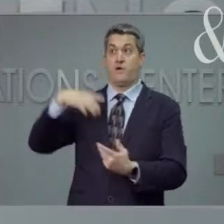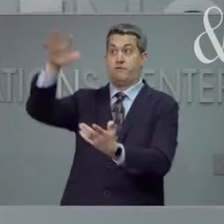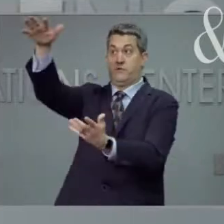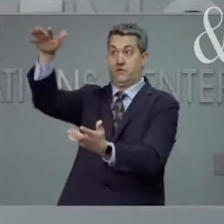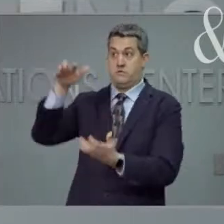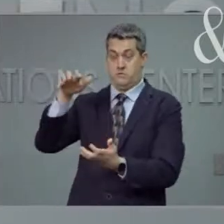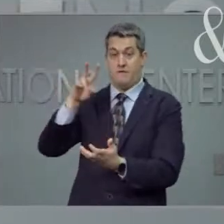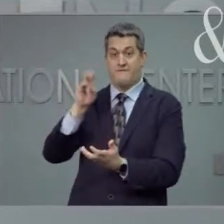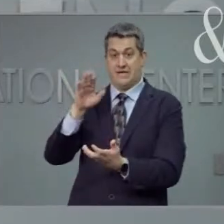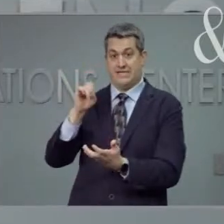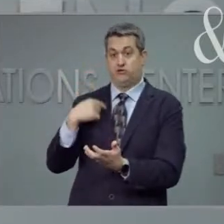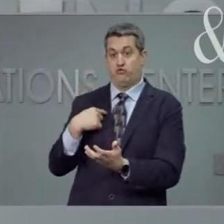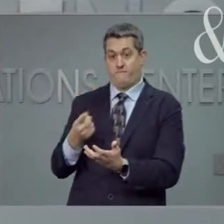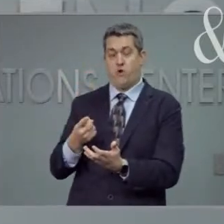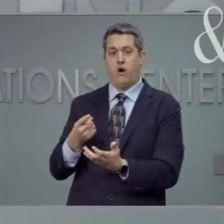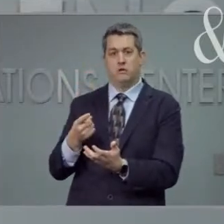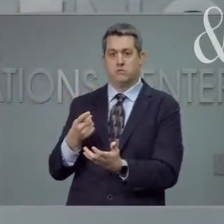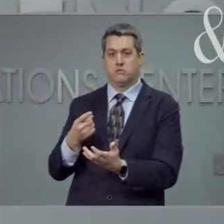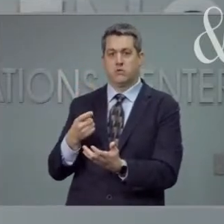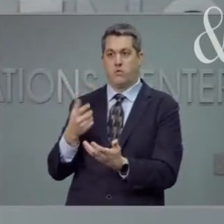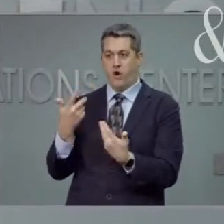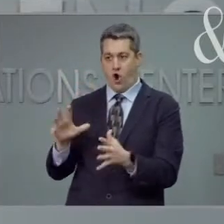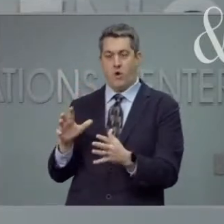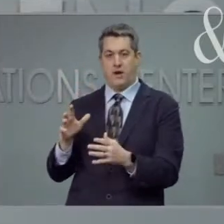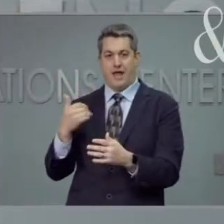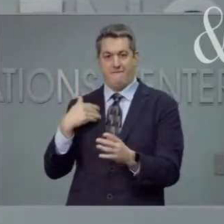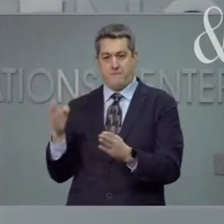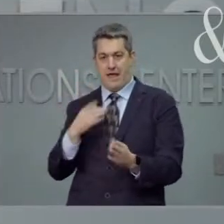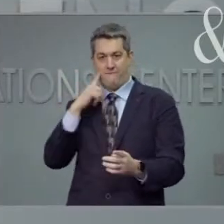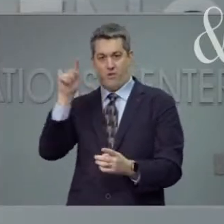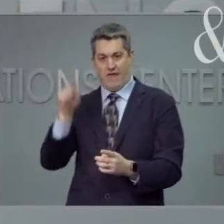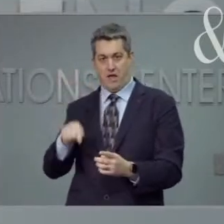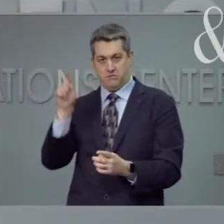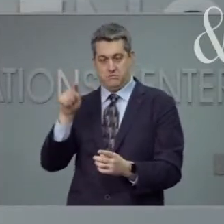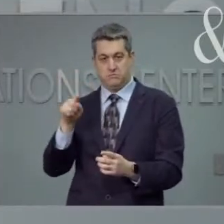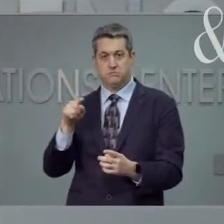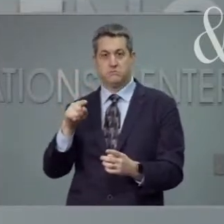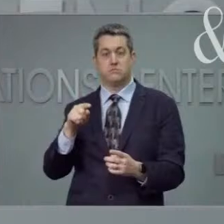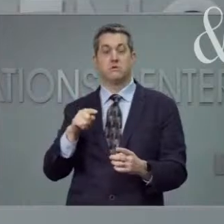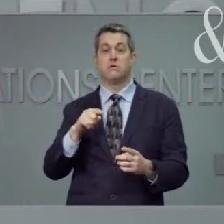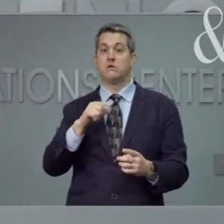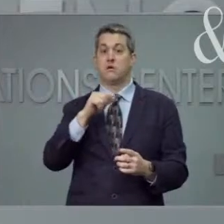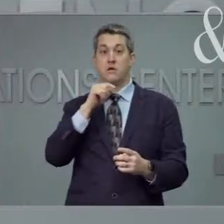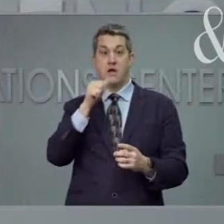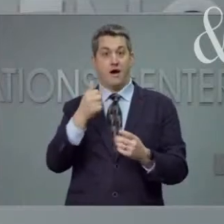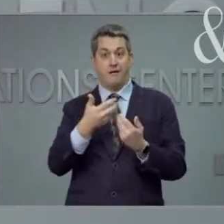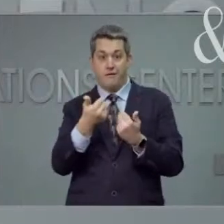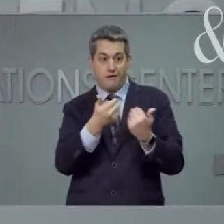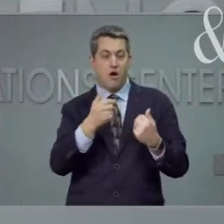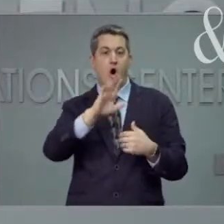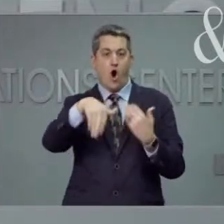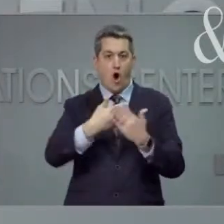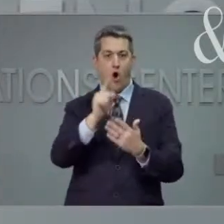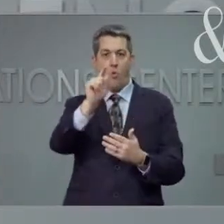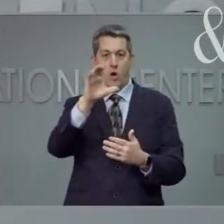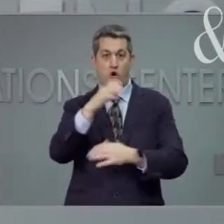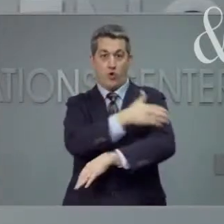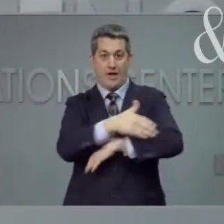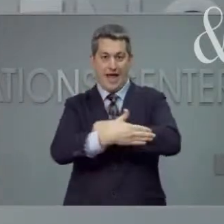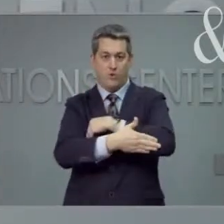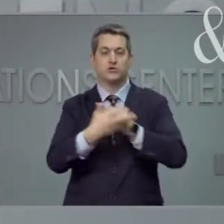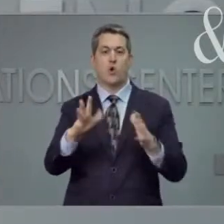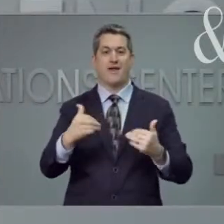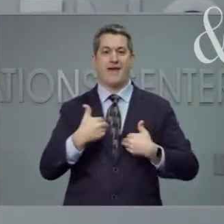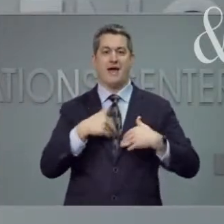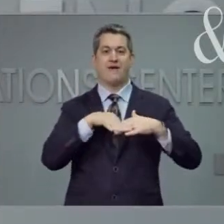federal government. We prioritize getting that into all 100 counties. So there is an access point in every single county in North Carolina.